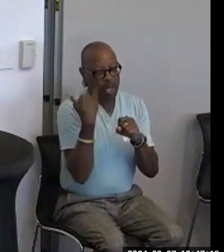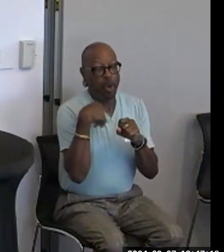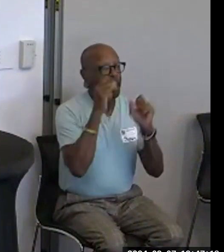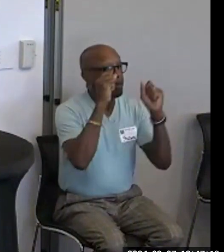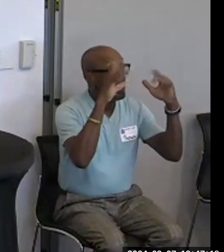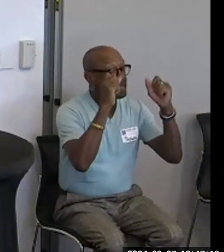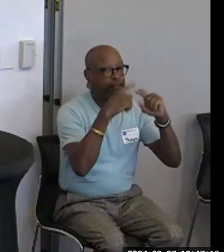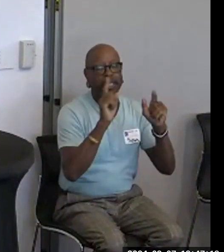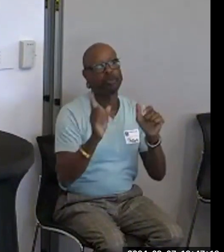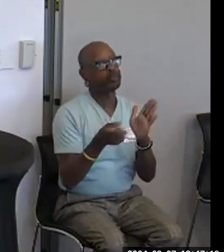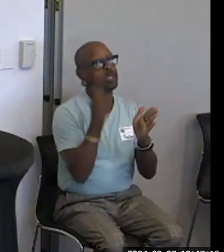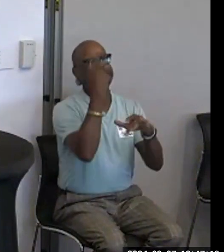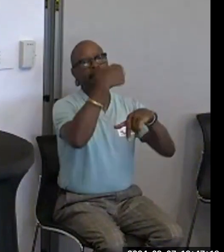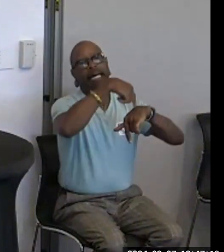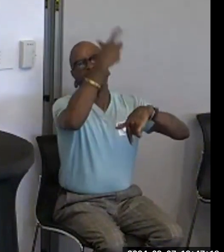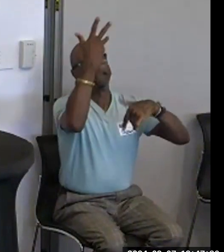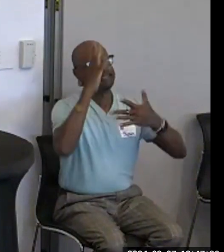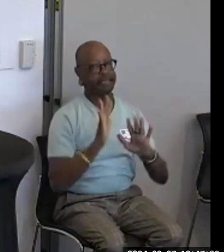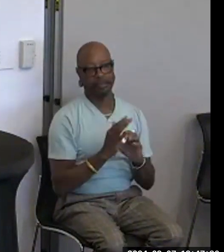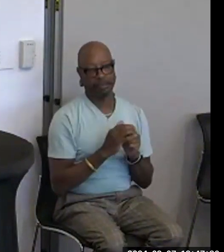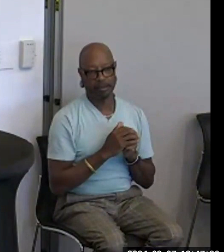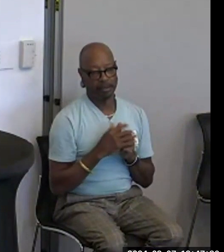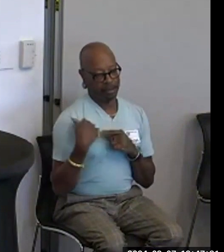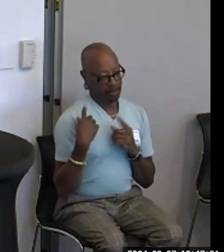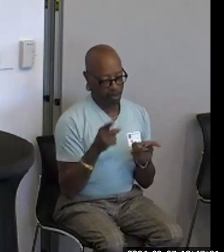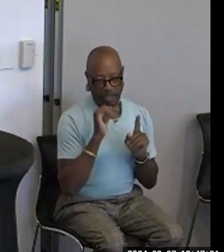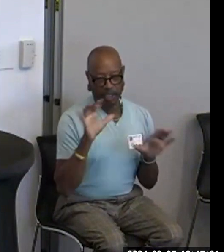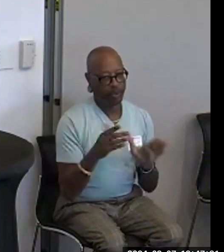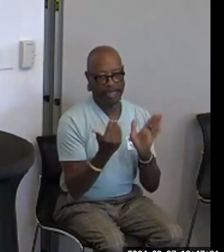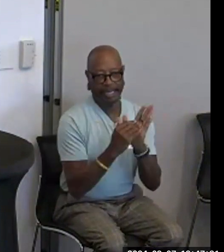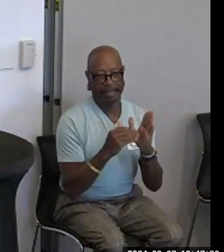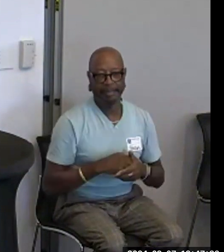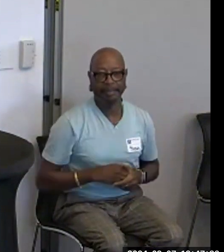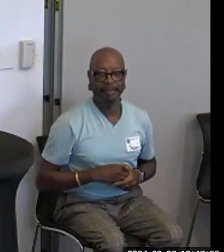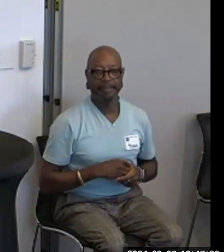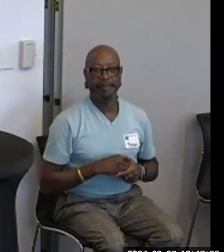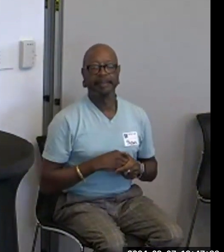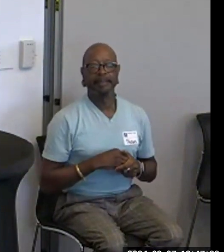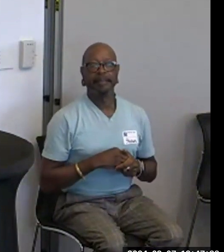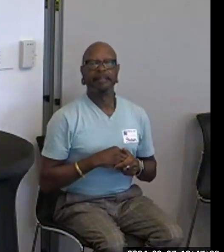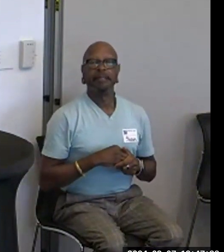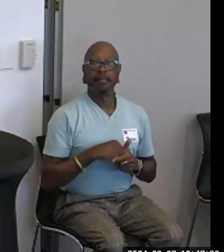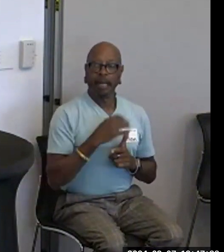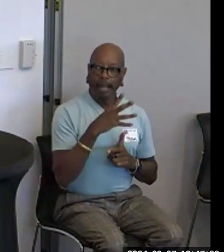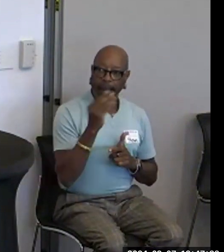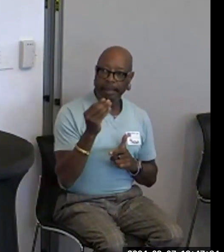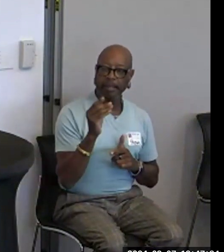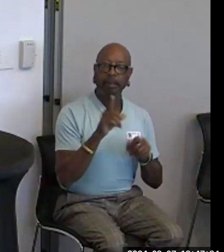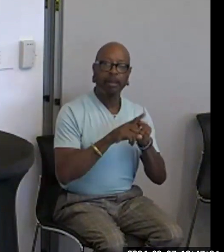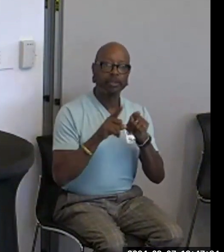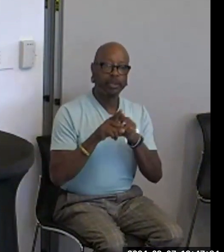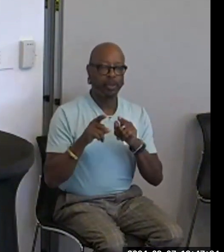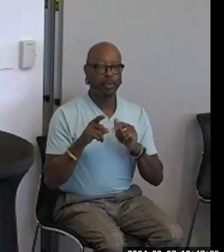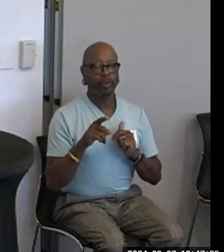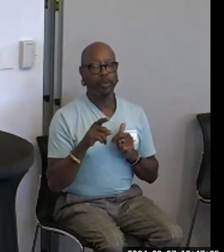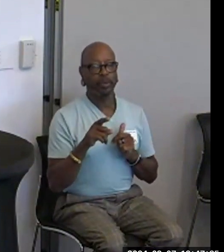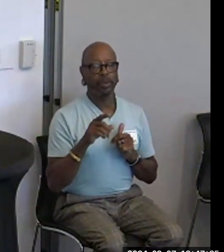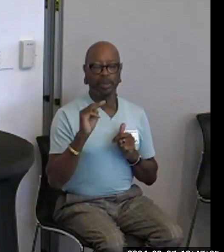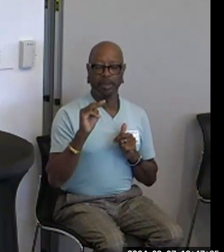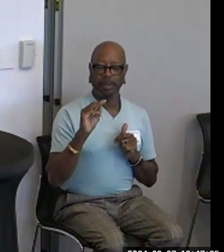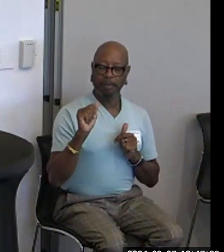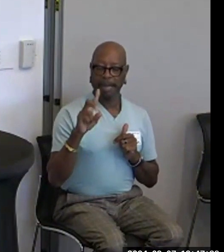was a one-off. It was not. We didn't do it again. And also the Mad